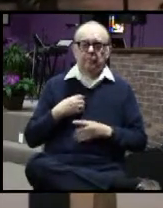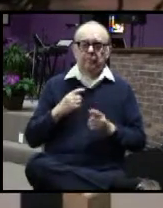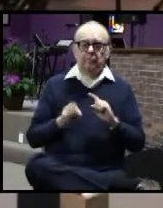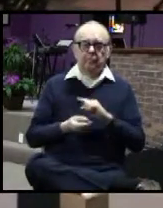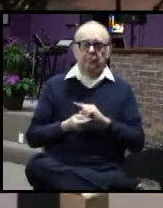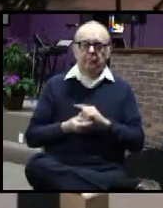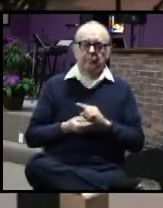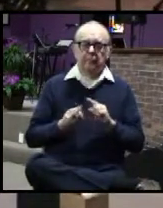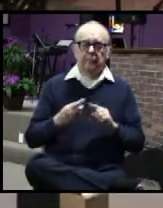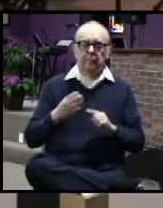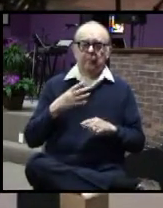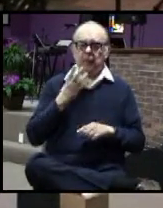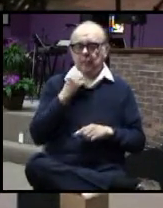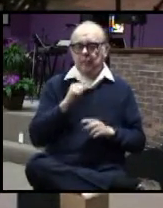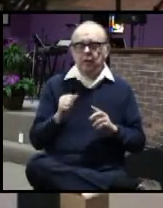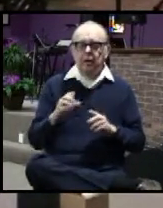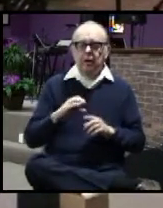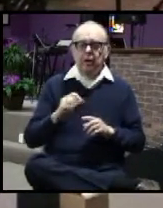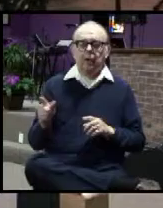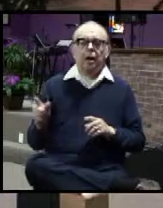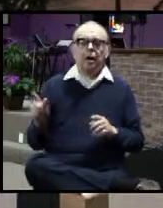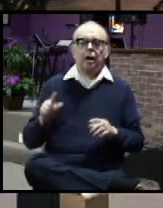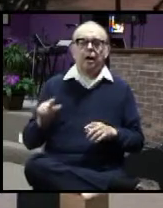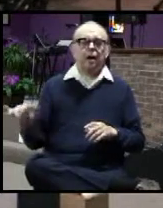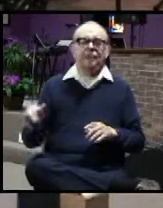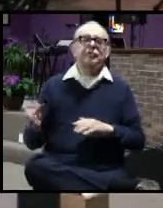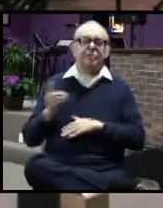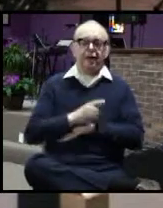heat to cool on the same day?